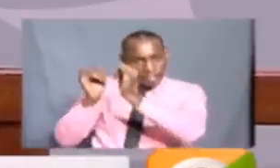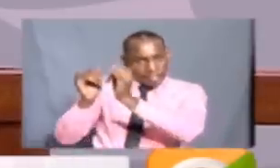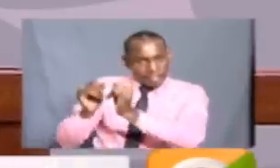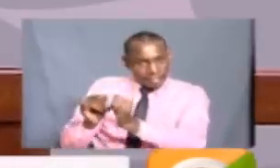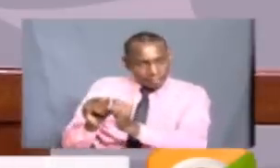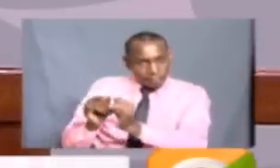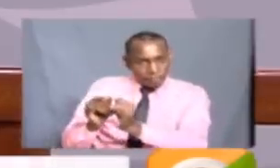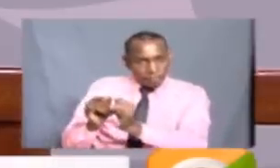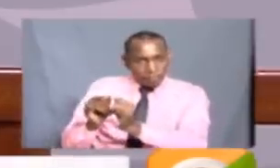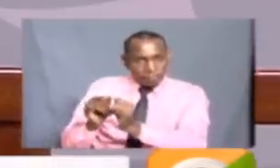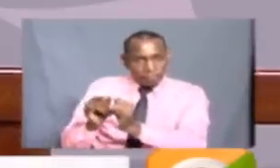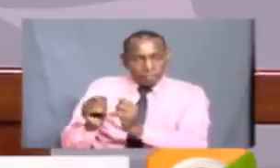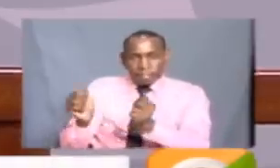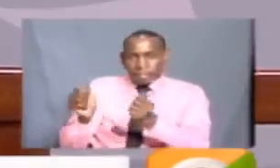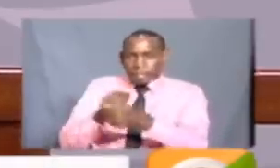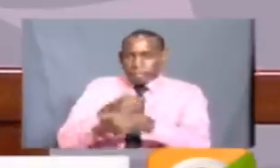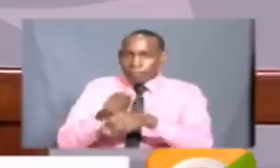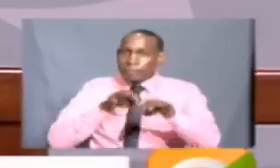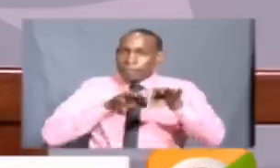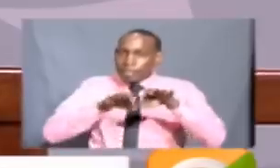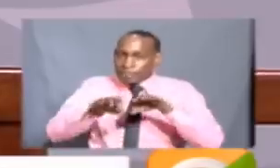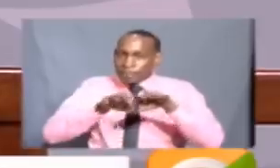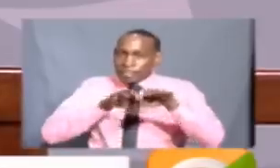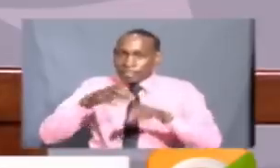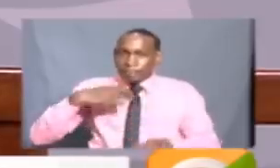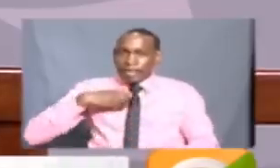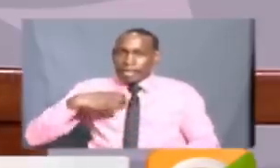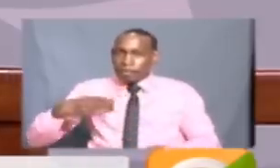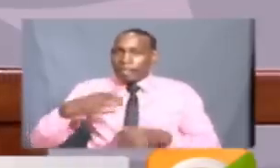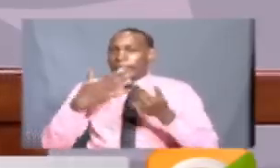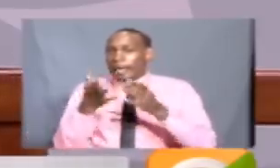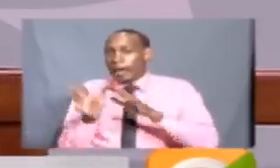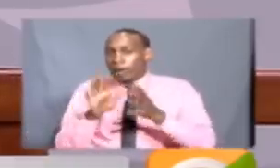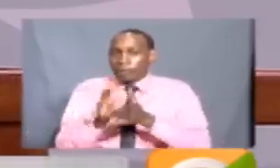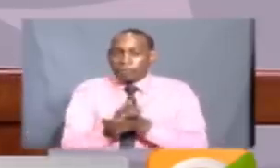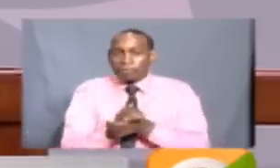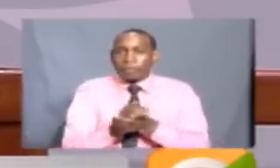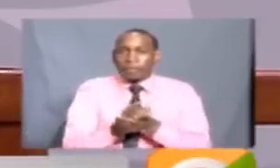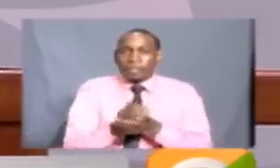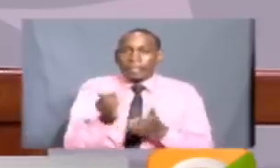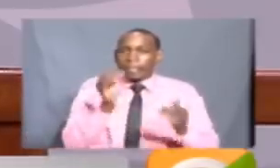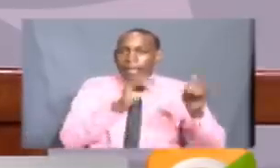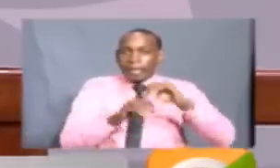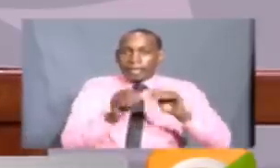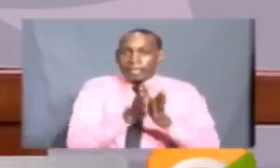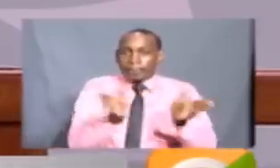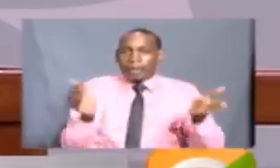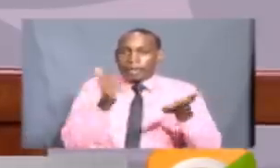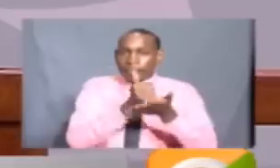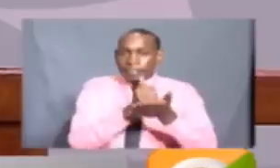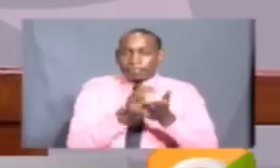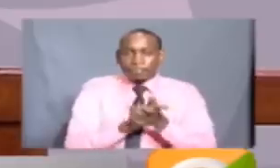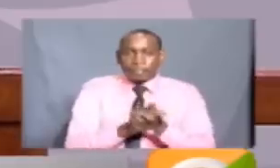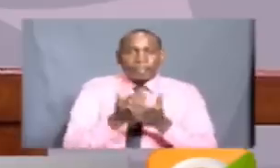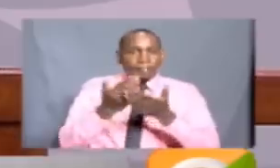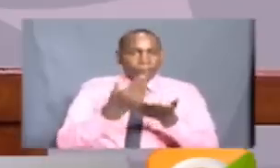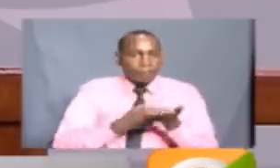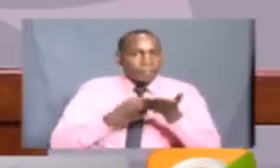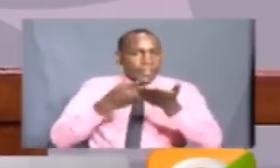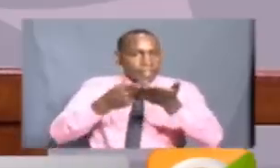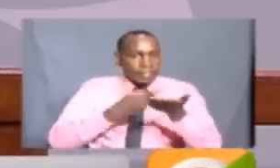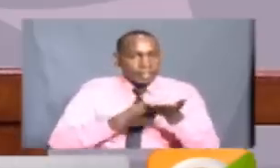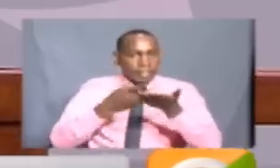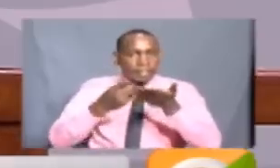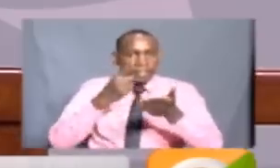individuals who cannot account for their wealth are elected into public office. You and me have talked about something that we